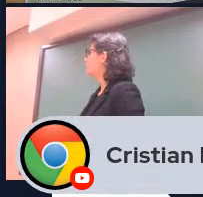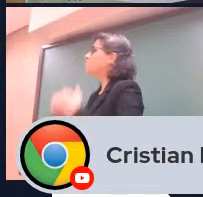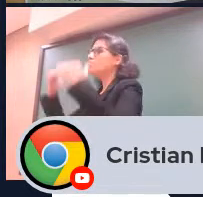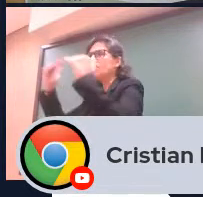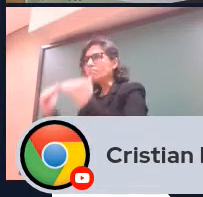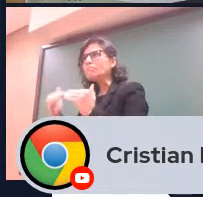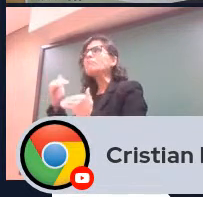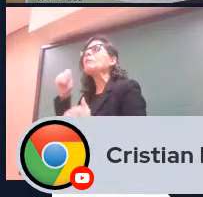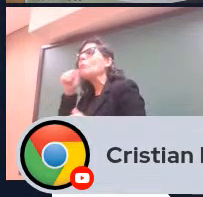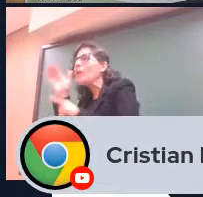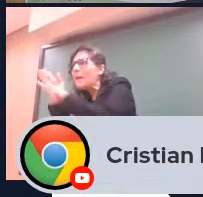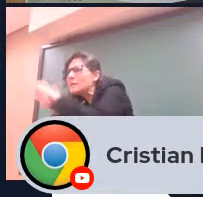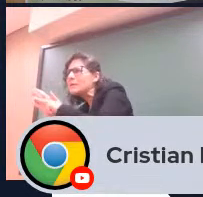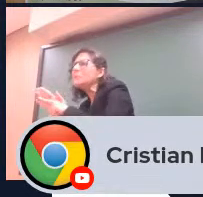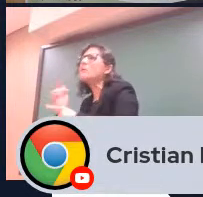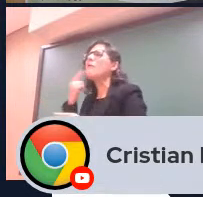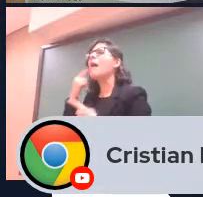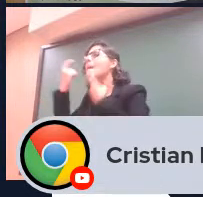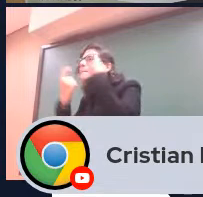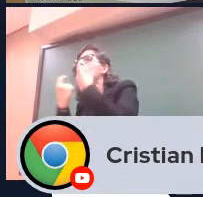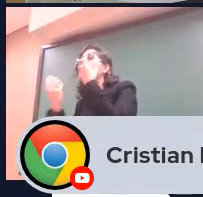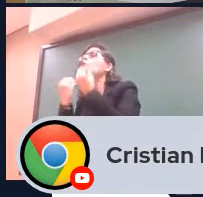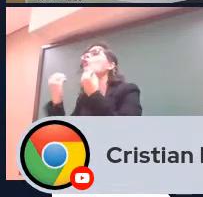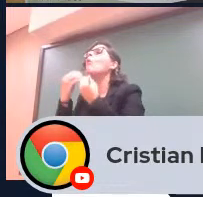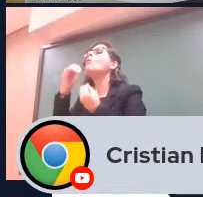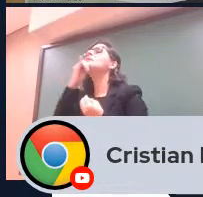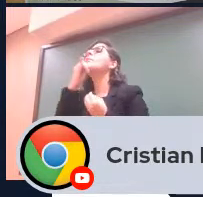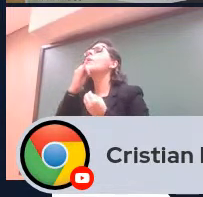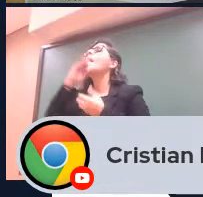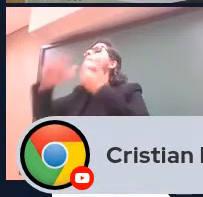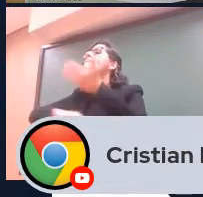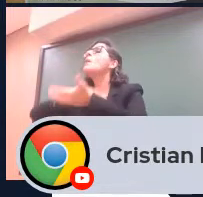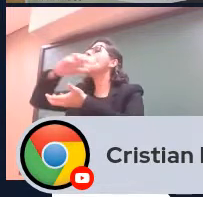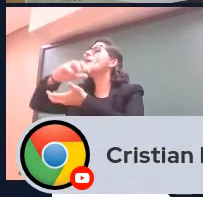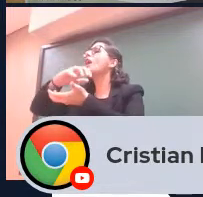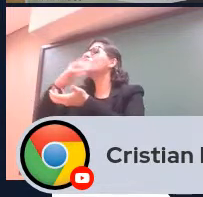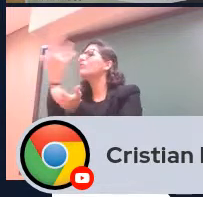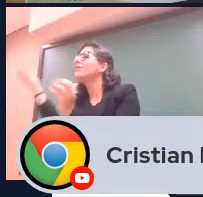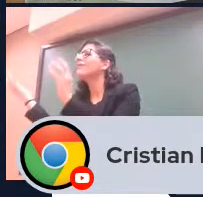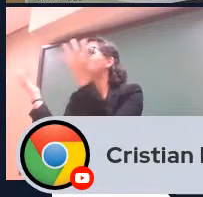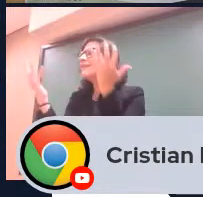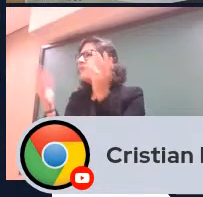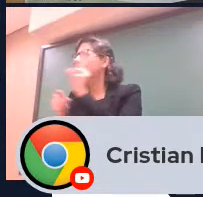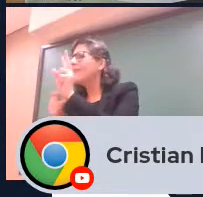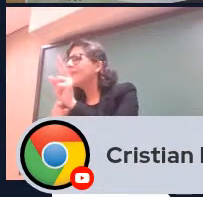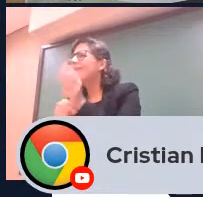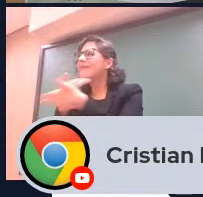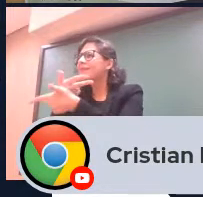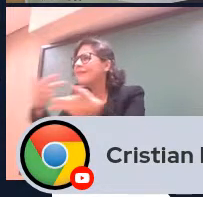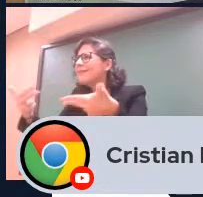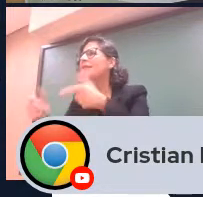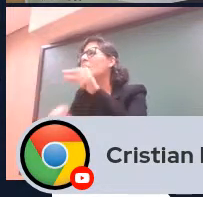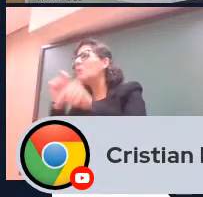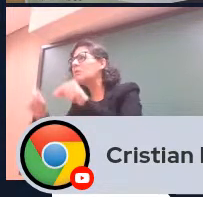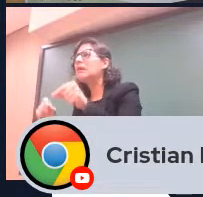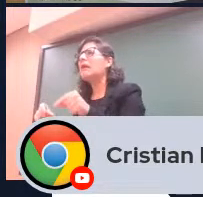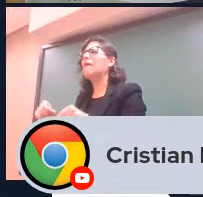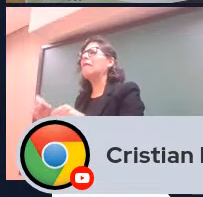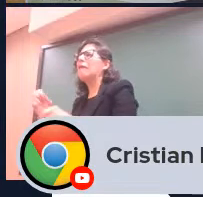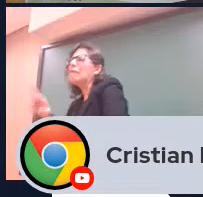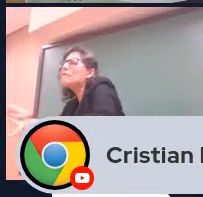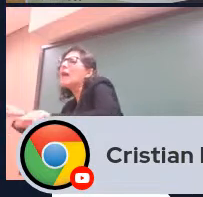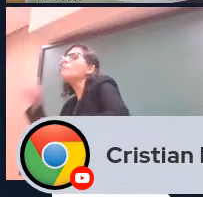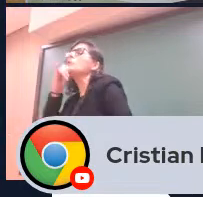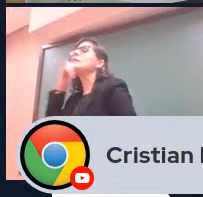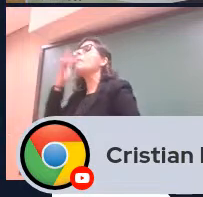concerns about the environment, the bias. I'll take one out. The language of non-white, non-male, disabled, queer, and poor people